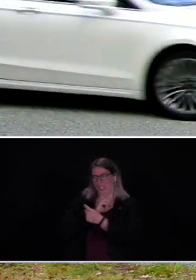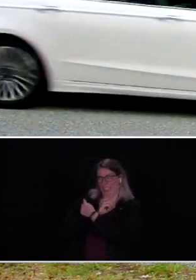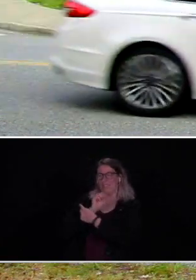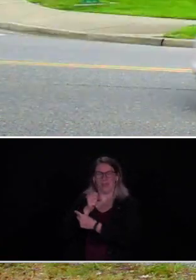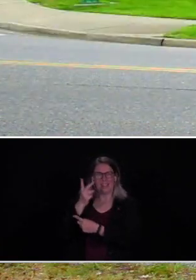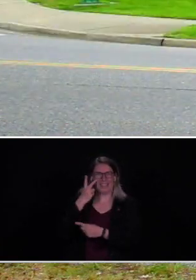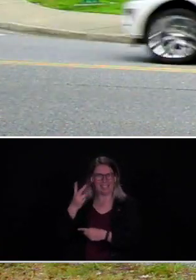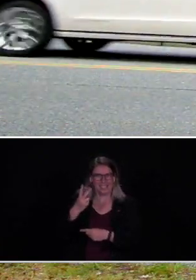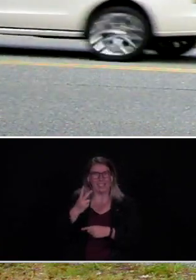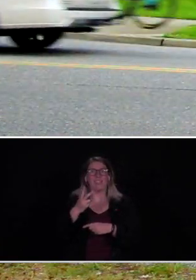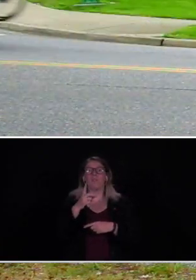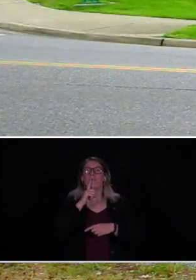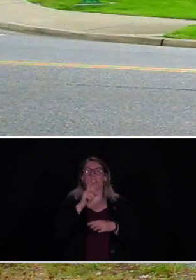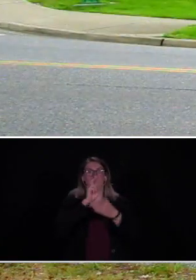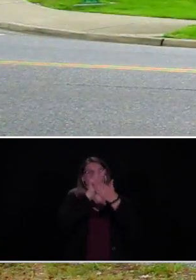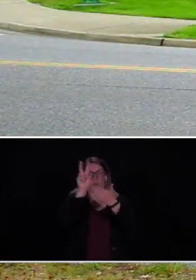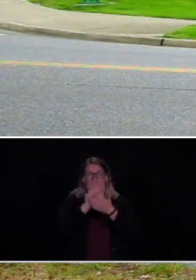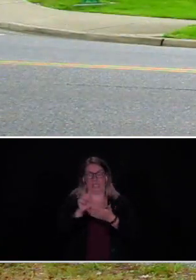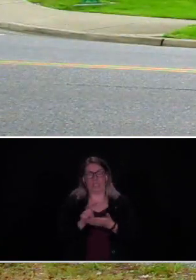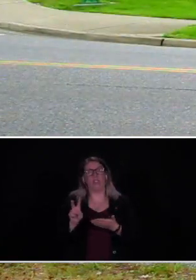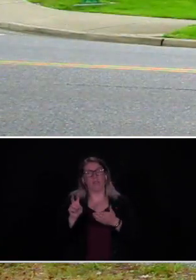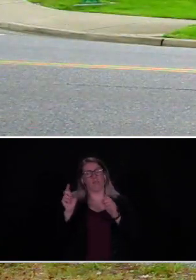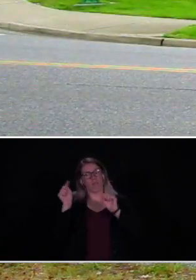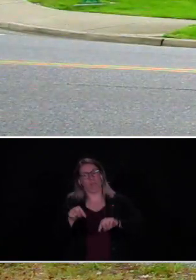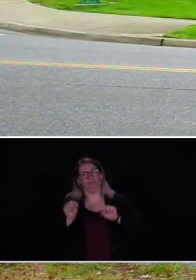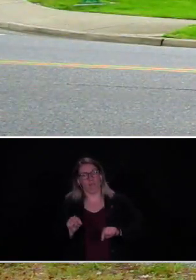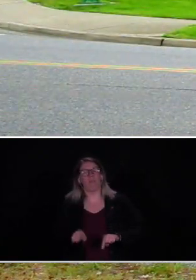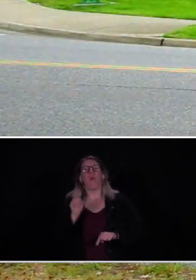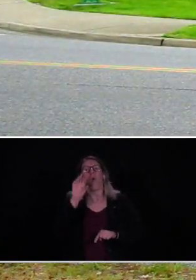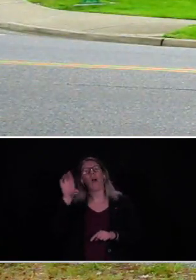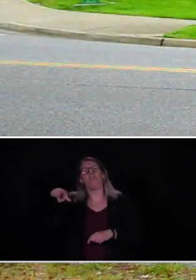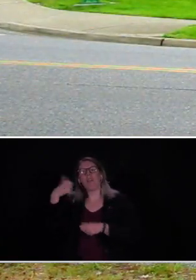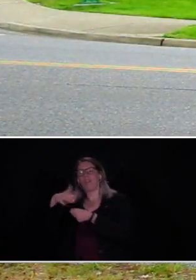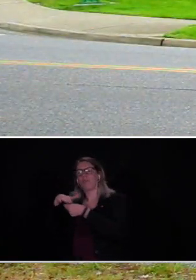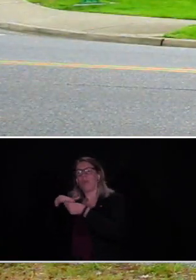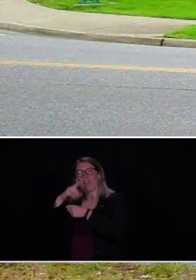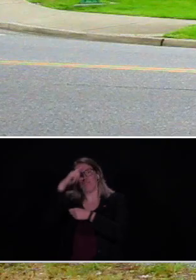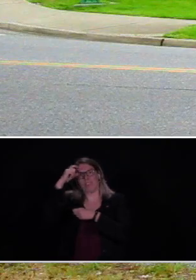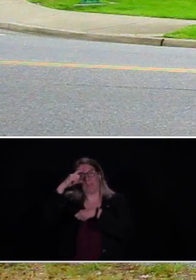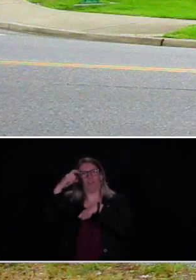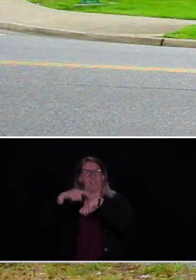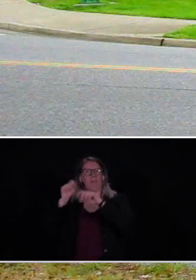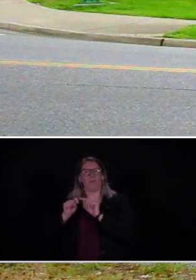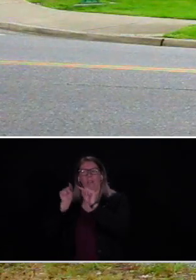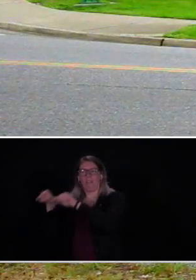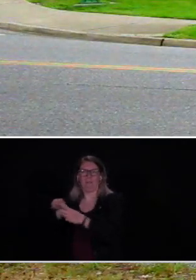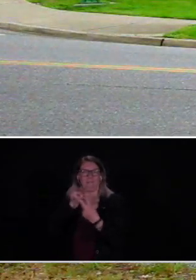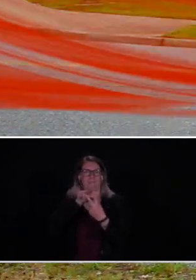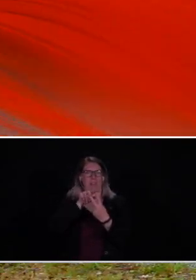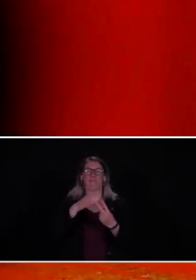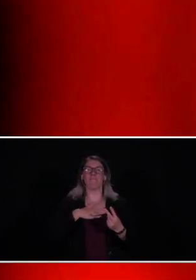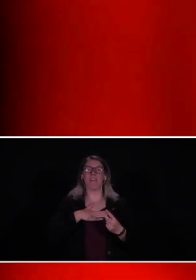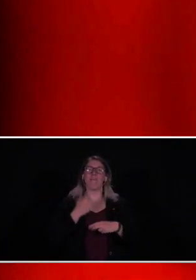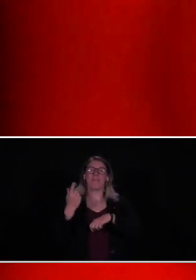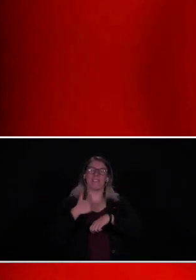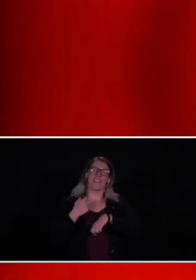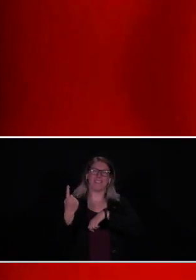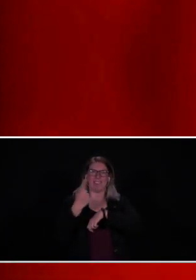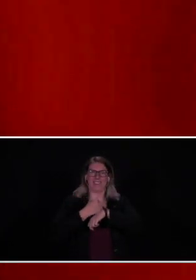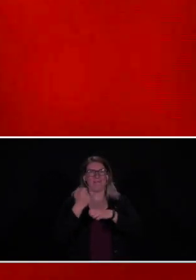right here every 2 weeks or at the pipe shop location during the summertime. Happy Canada Day, everyone.